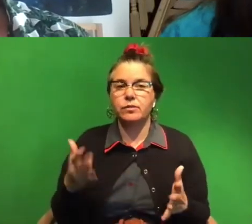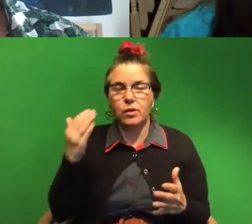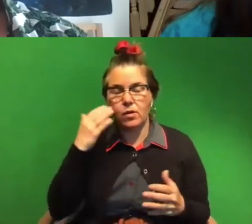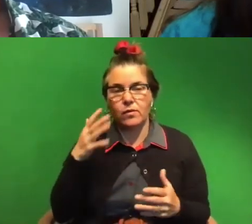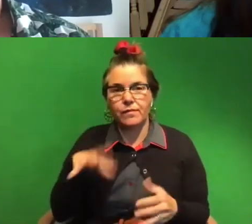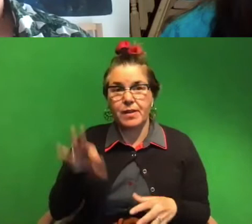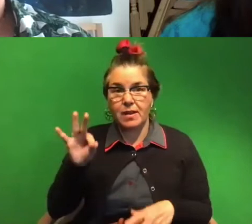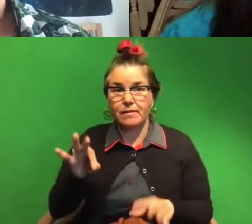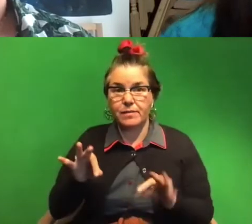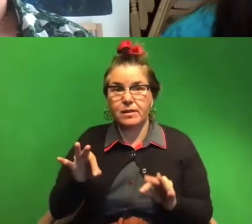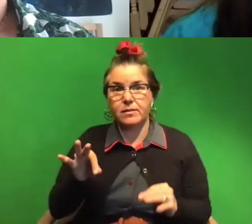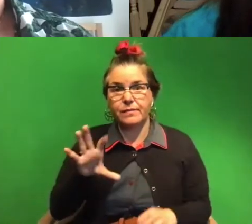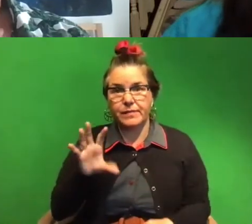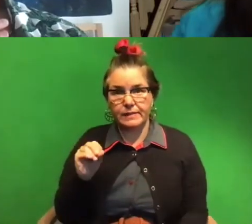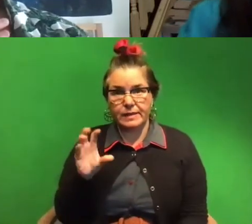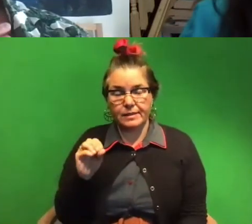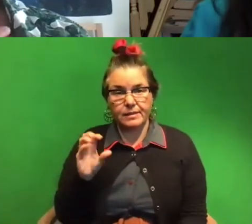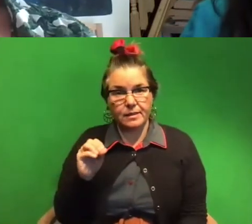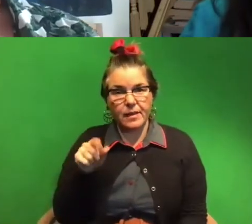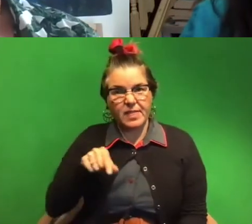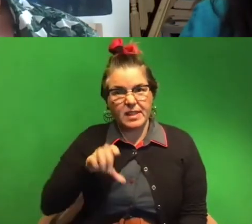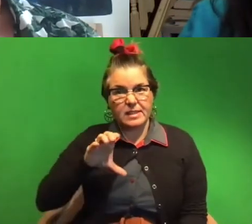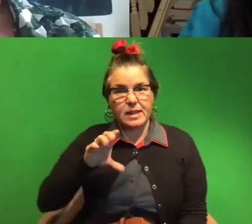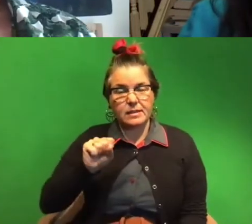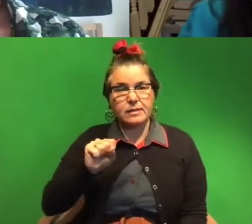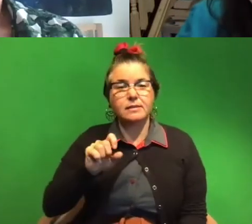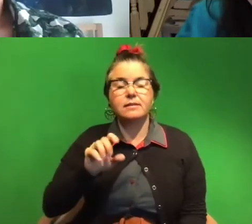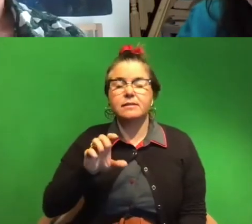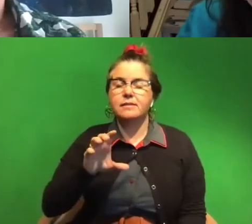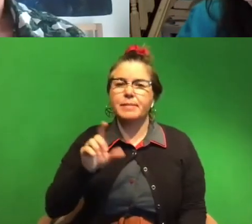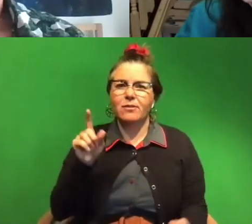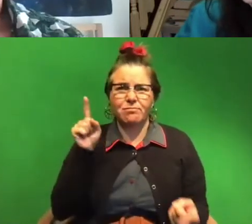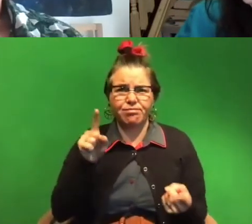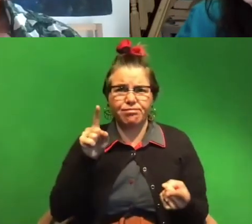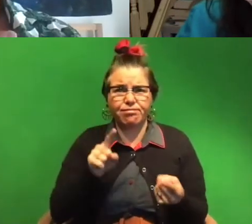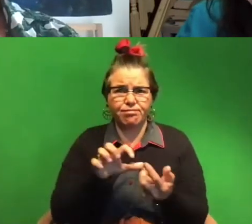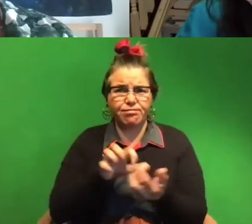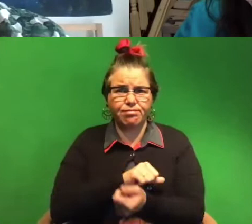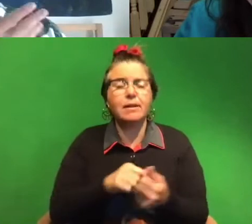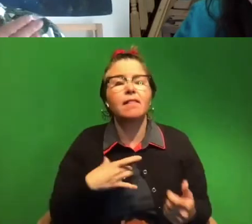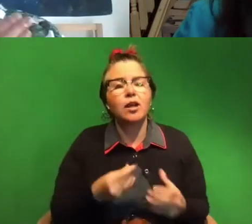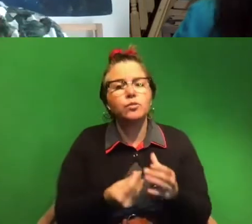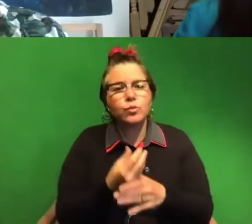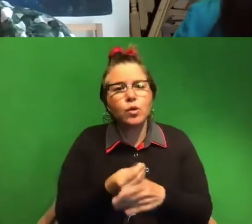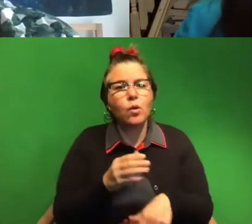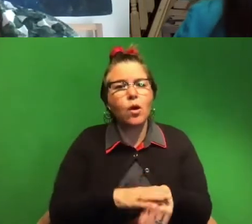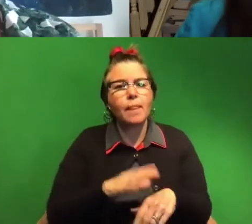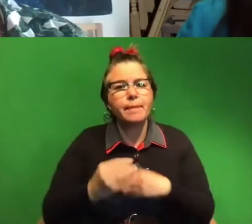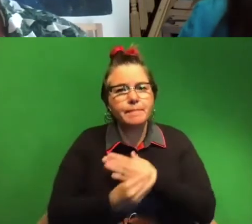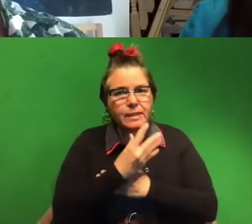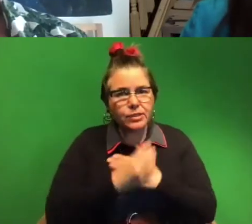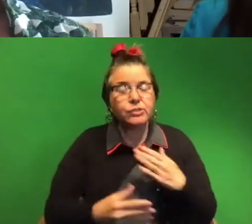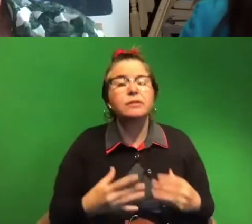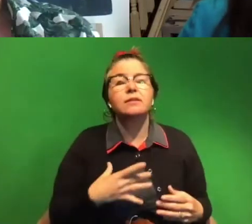around 50. This cactus is being decimated. It likes to grow on the beach. It likes